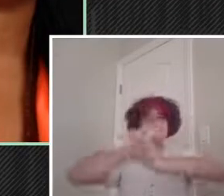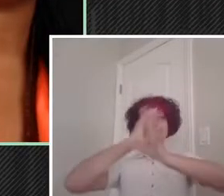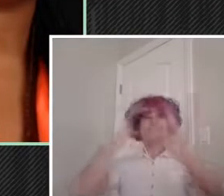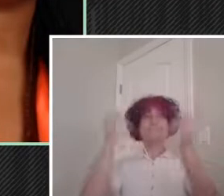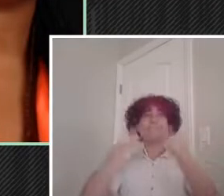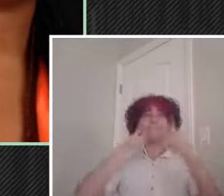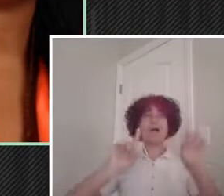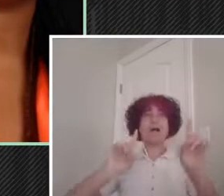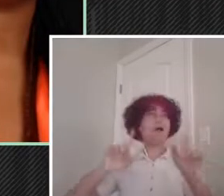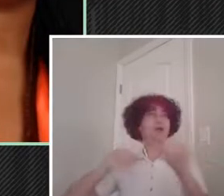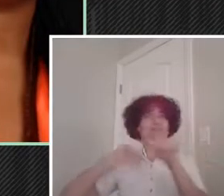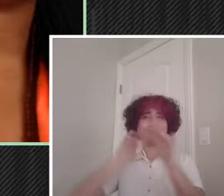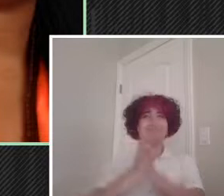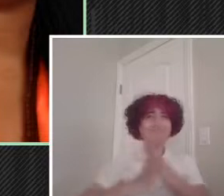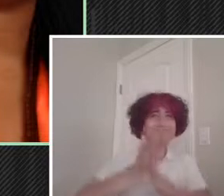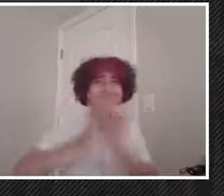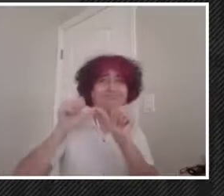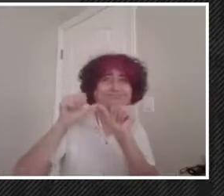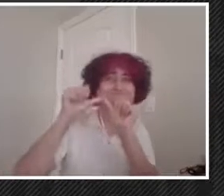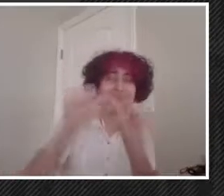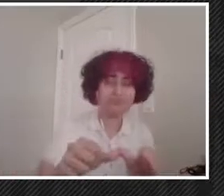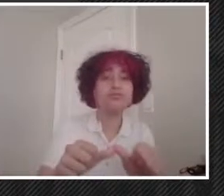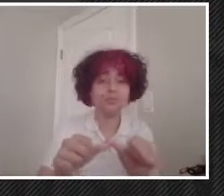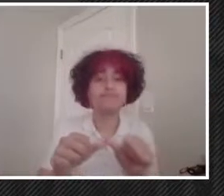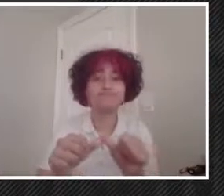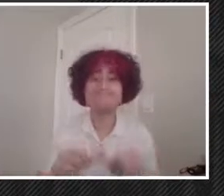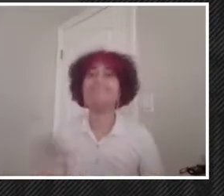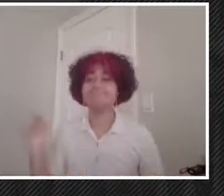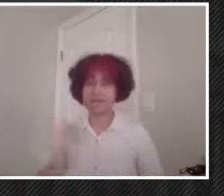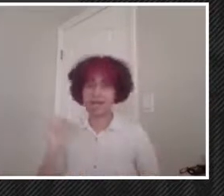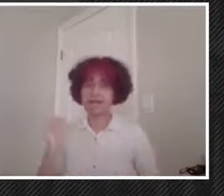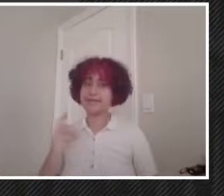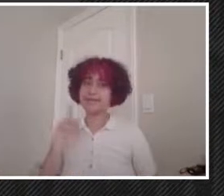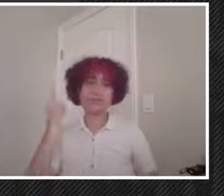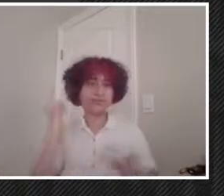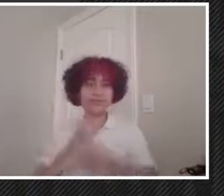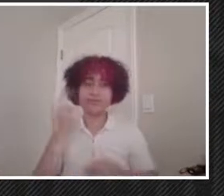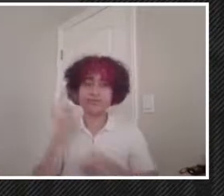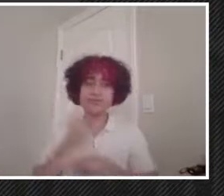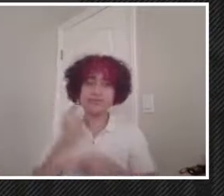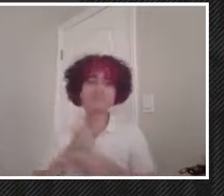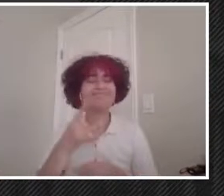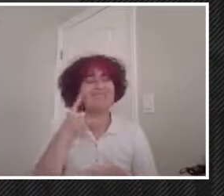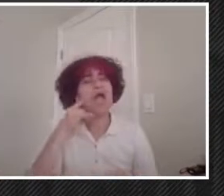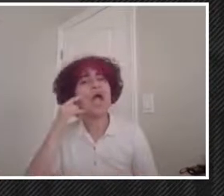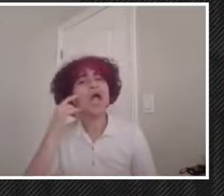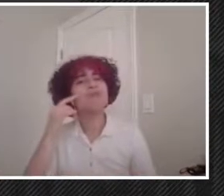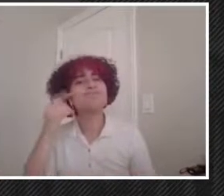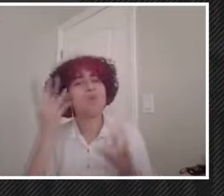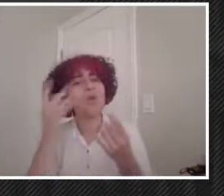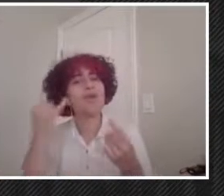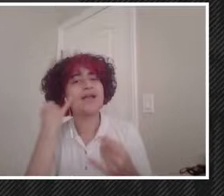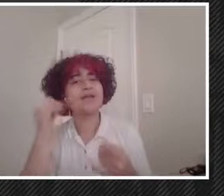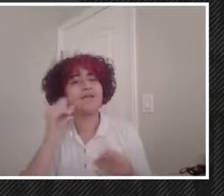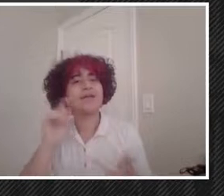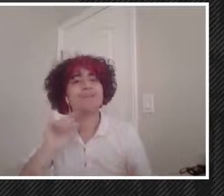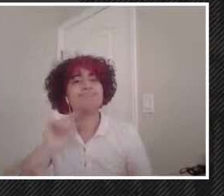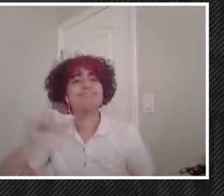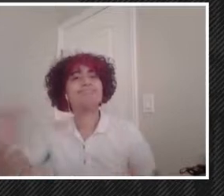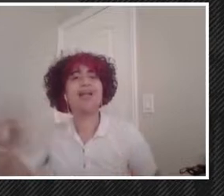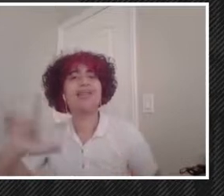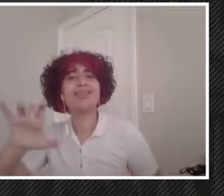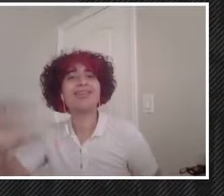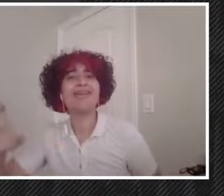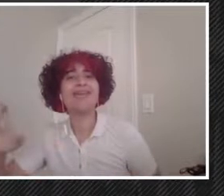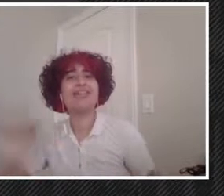Yes, absolutely. Absolutely. I wonder if we could kick it over to Lee for a second and shift gears just for a minute